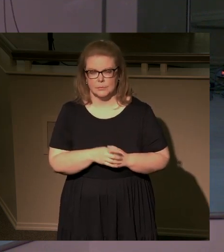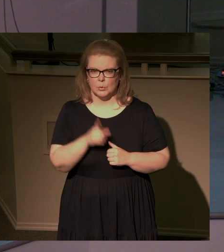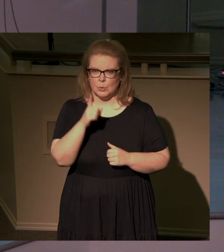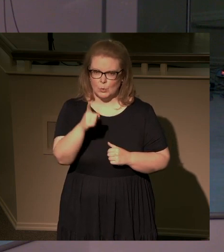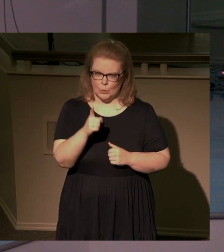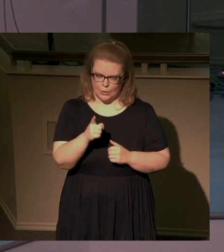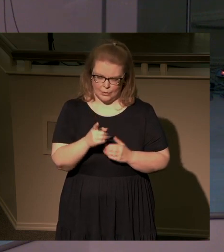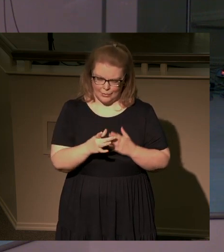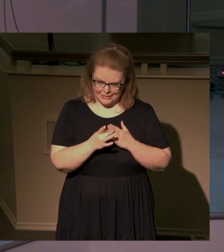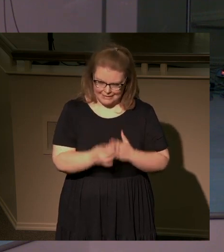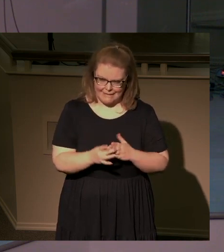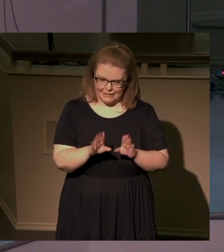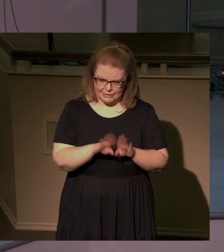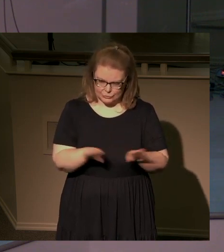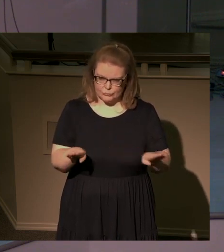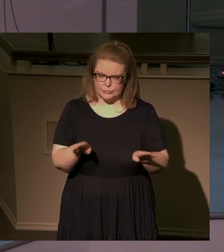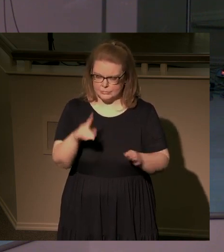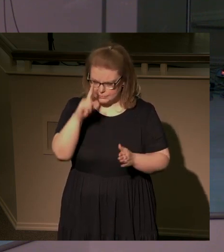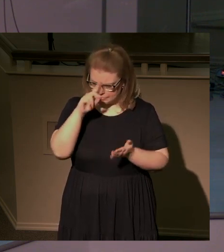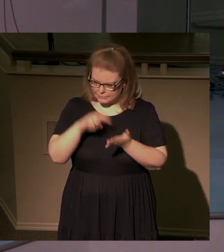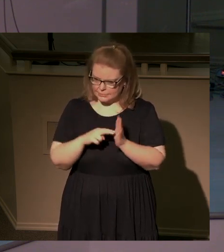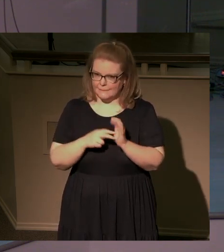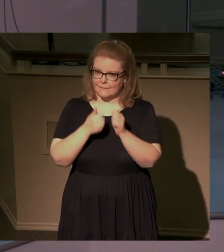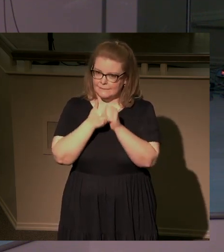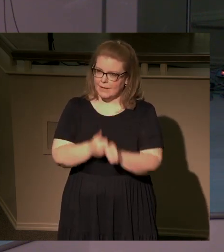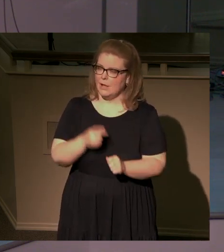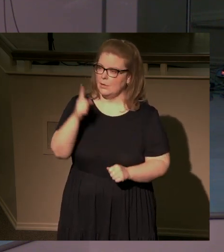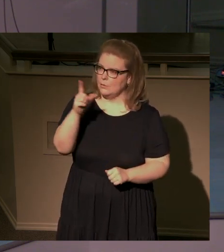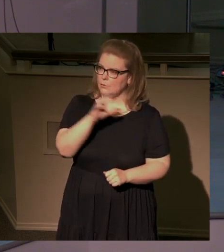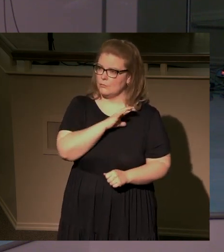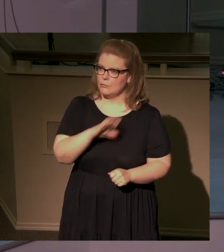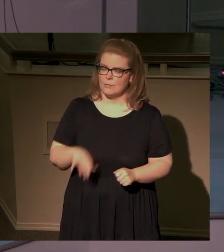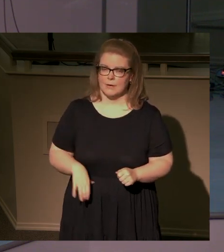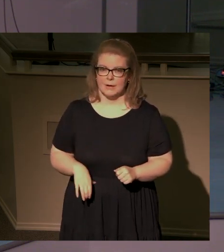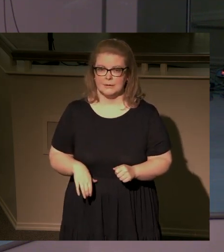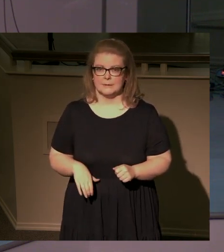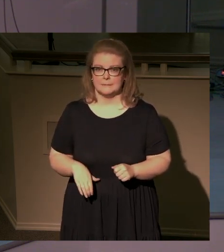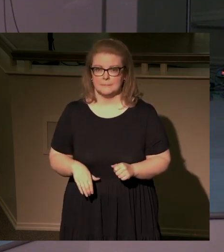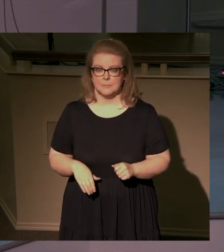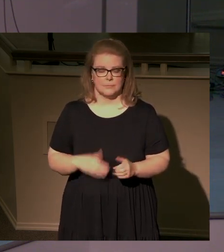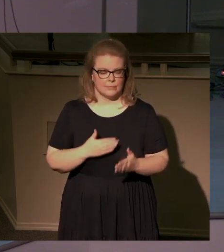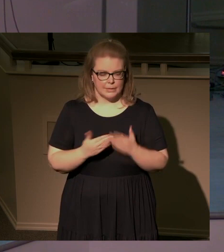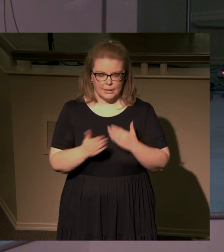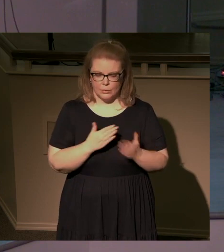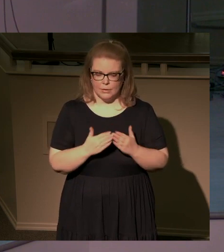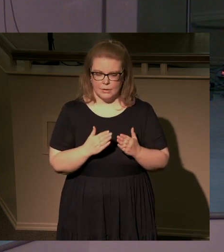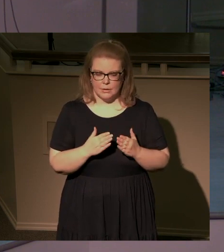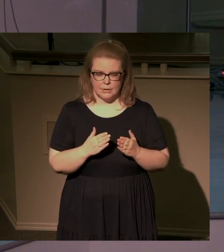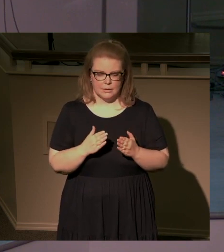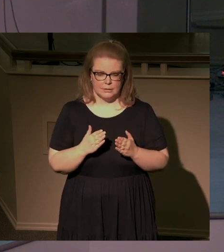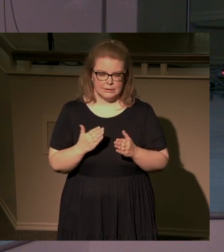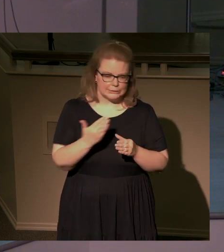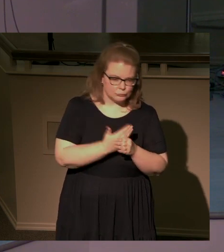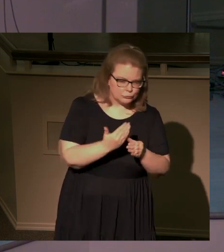kids to follow Christ through the distractions and the deceptions